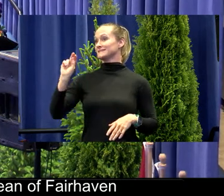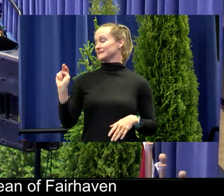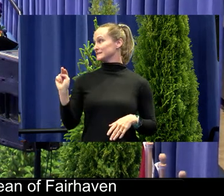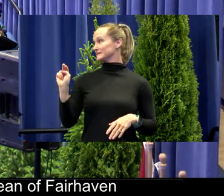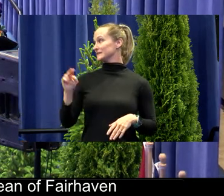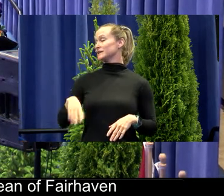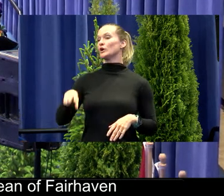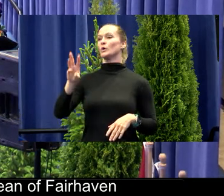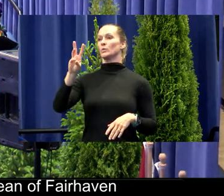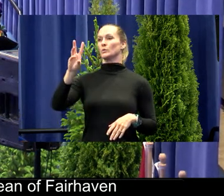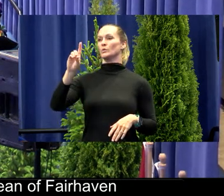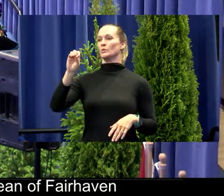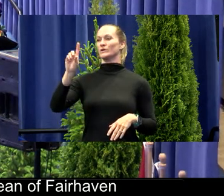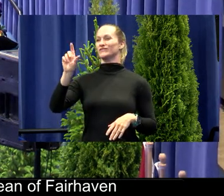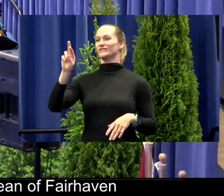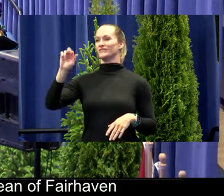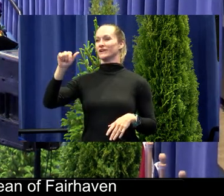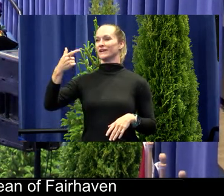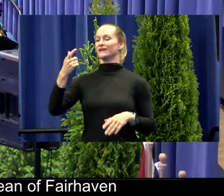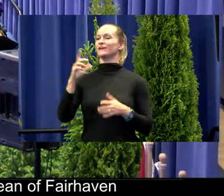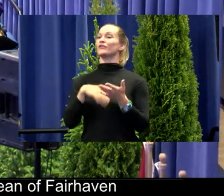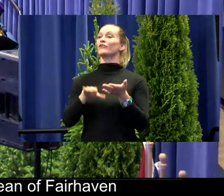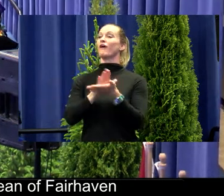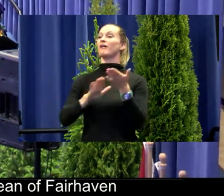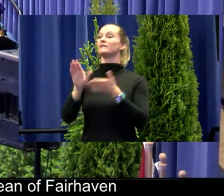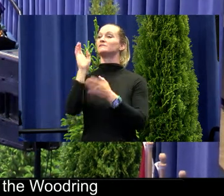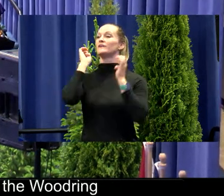and Dean of the Woodring College of Education, Kevin Roxas.